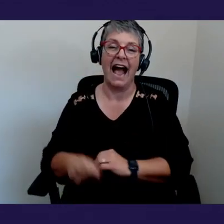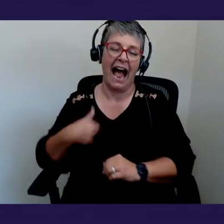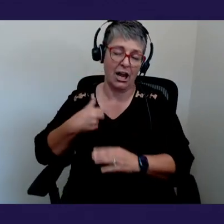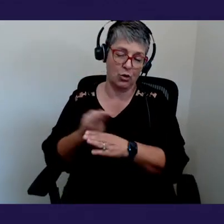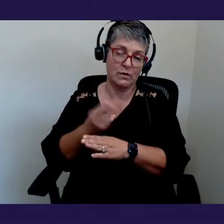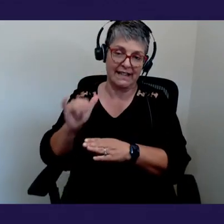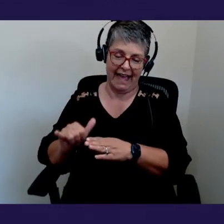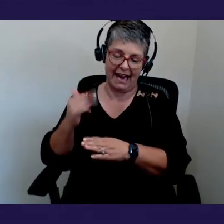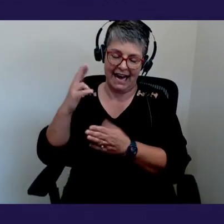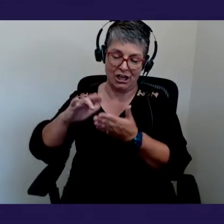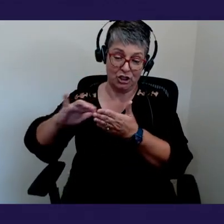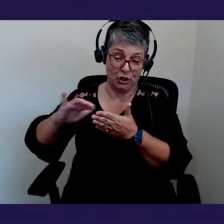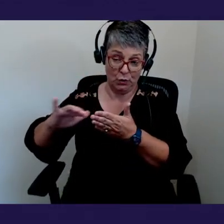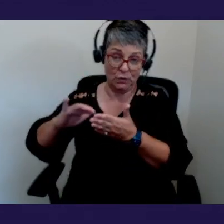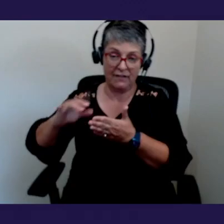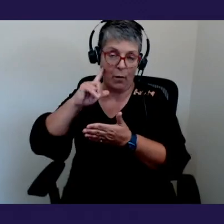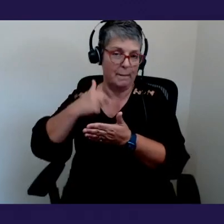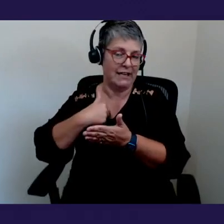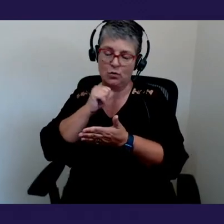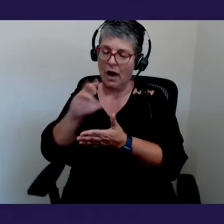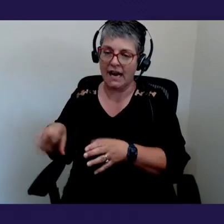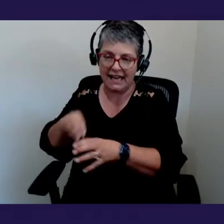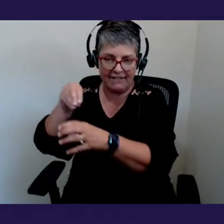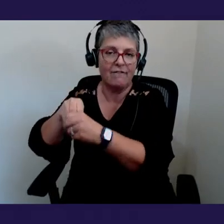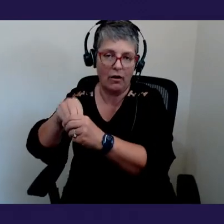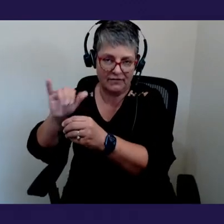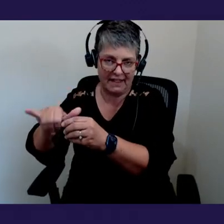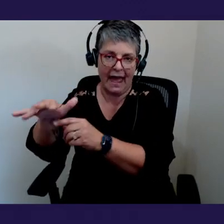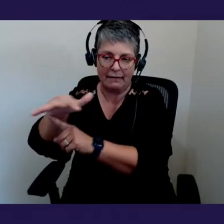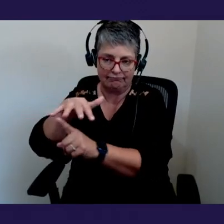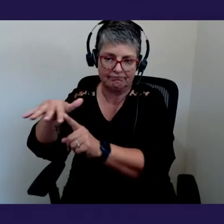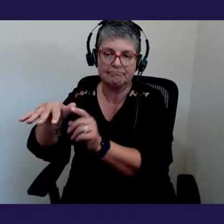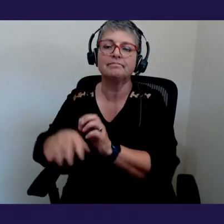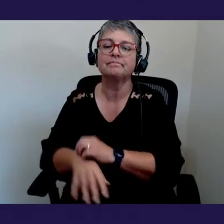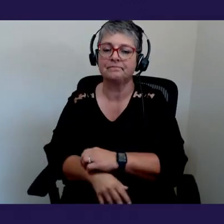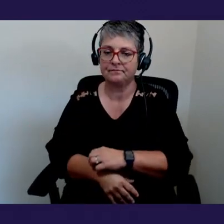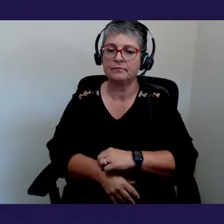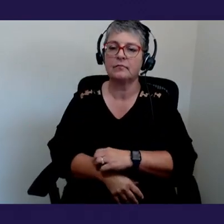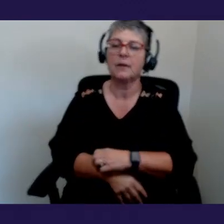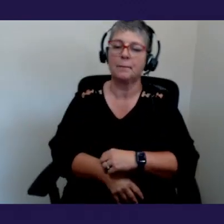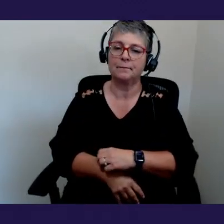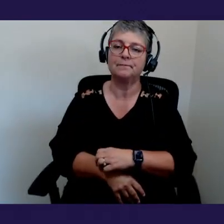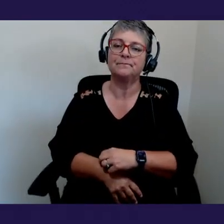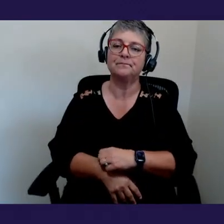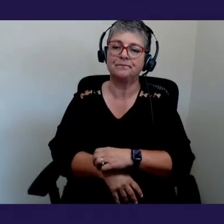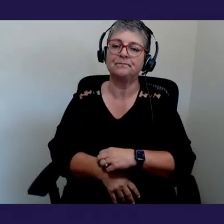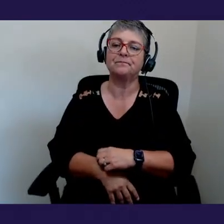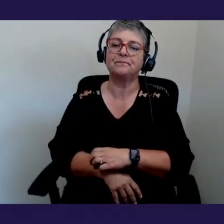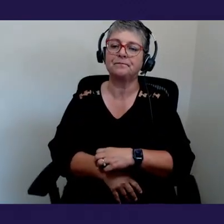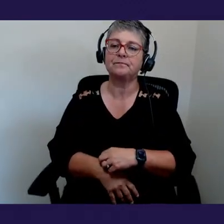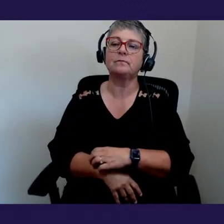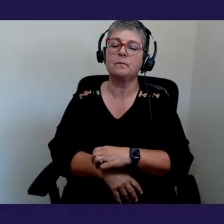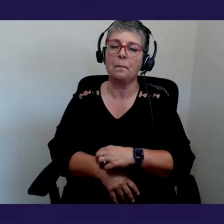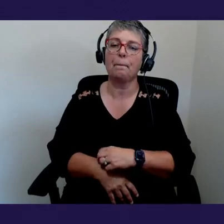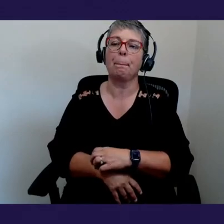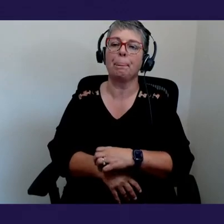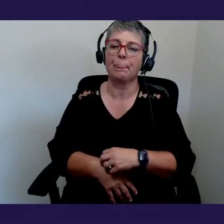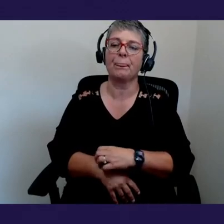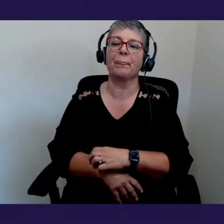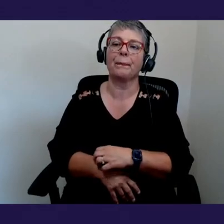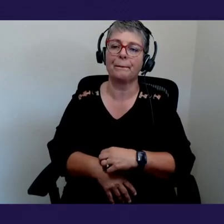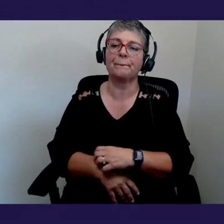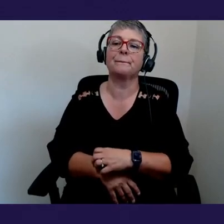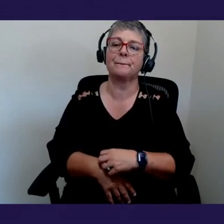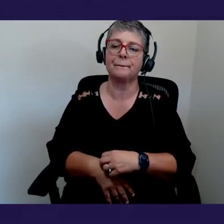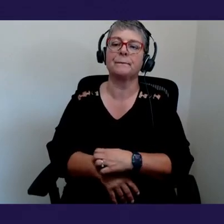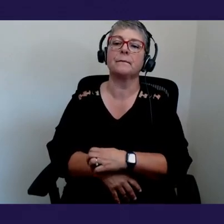In that context, and in the context of Joe's comments, we could know from the